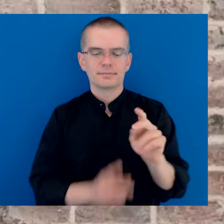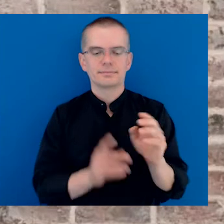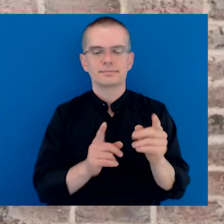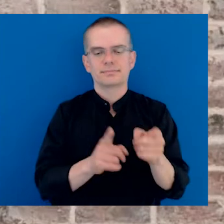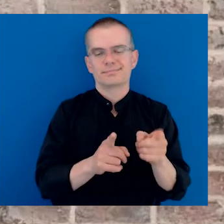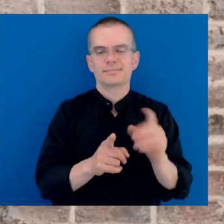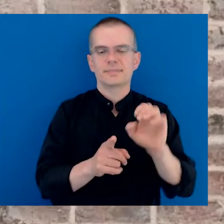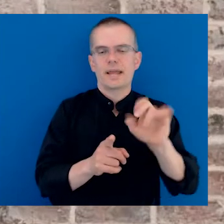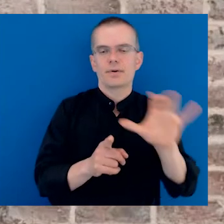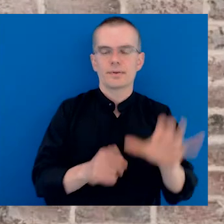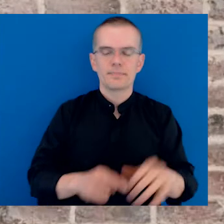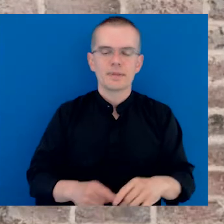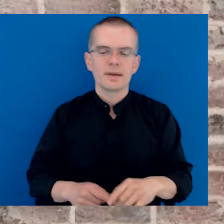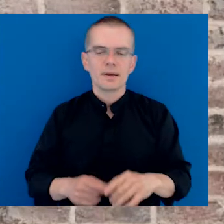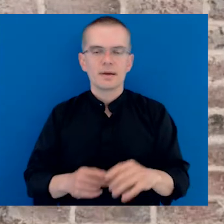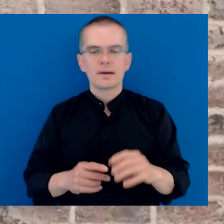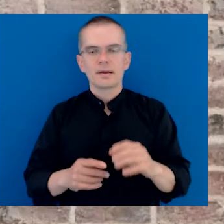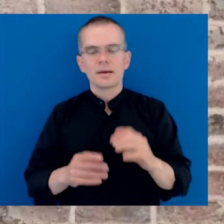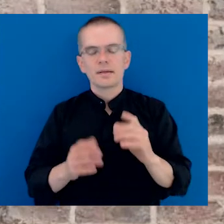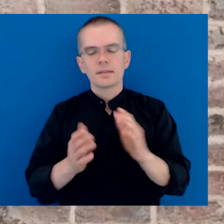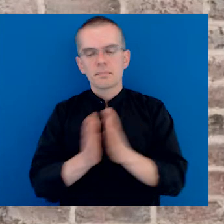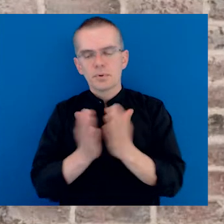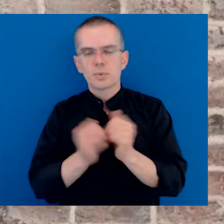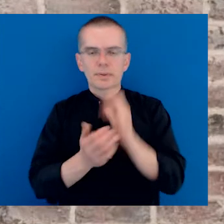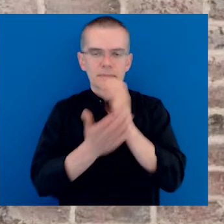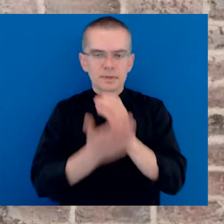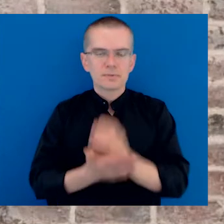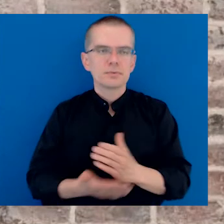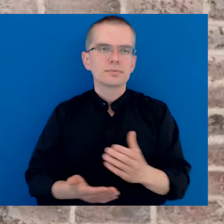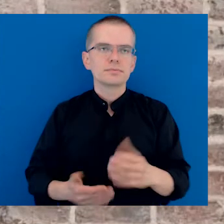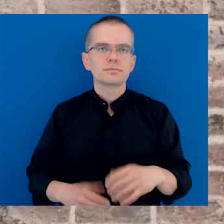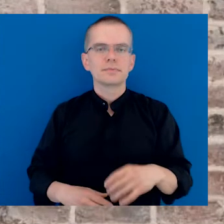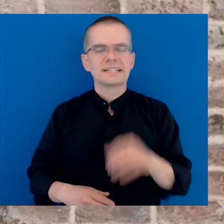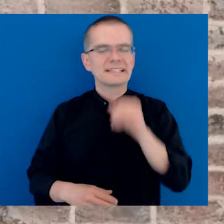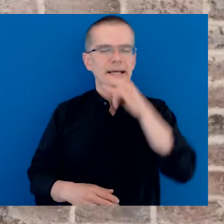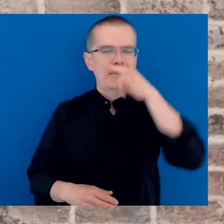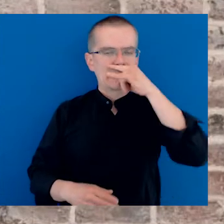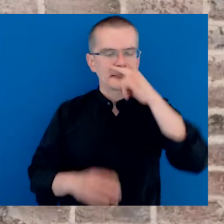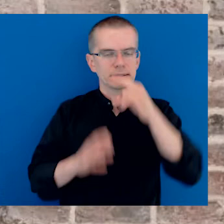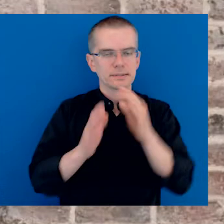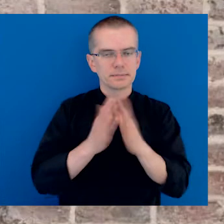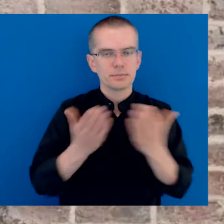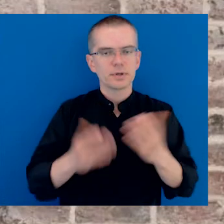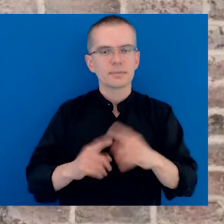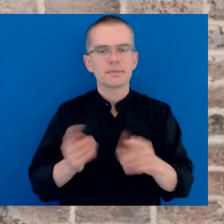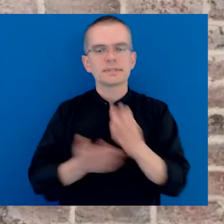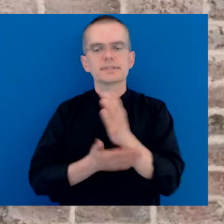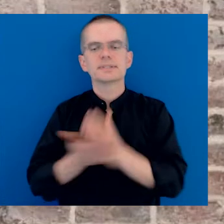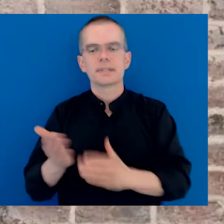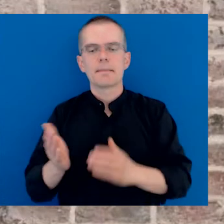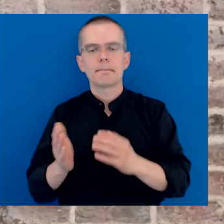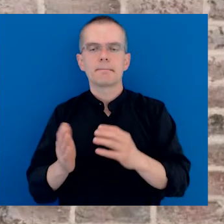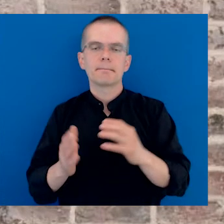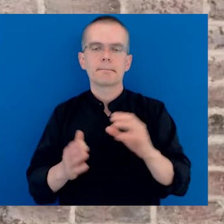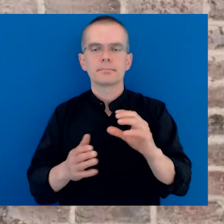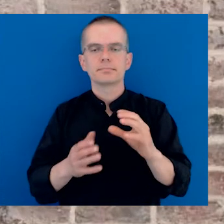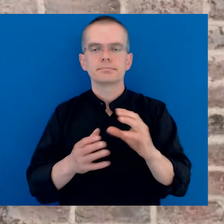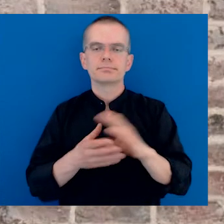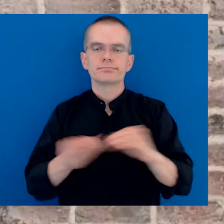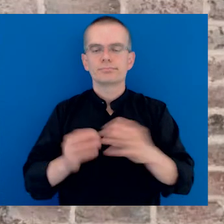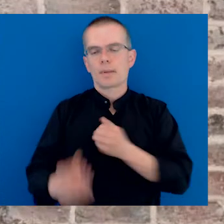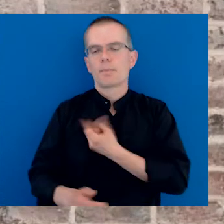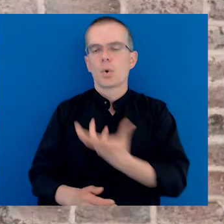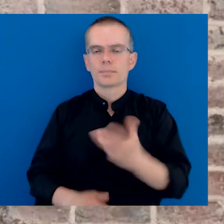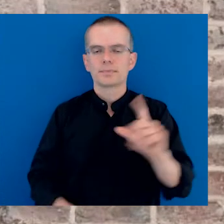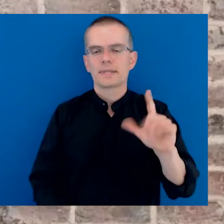not necessarily a kid's book, but I read selected limericks to kids at the library readings too. But don't